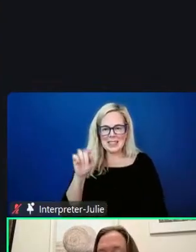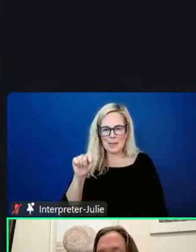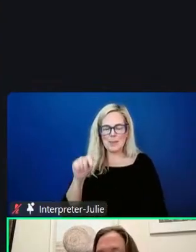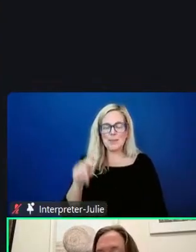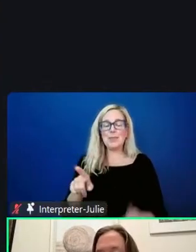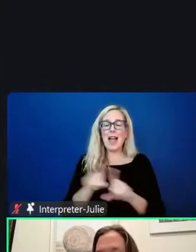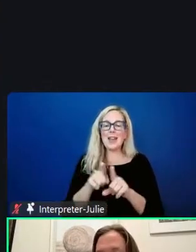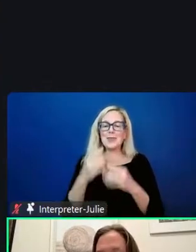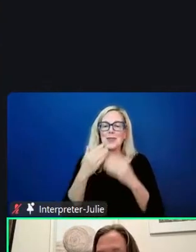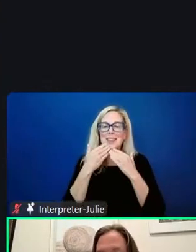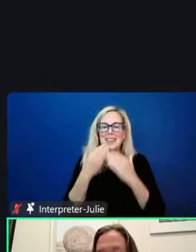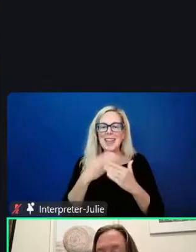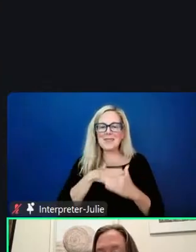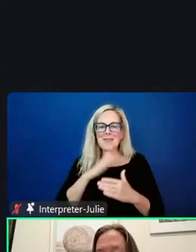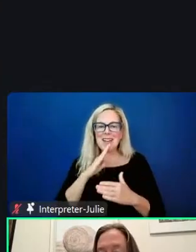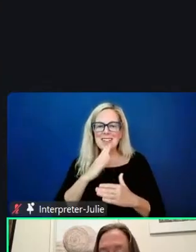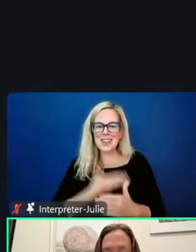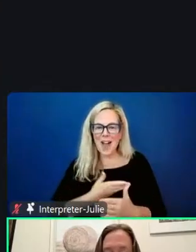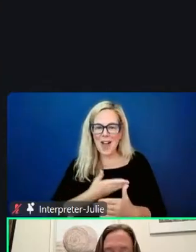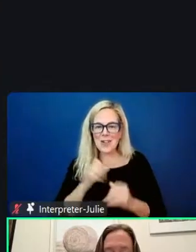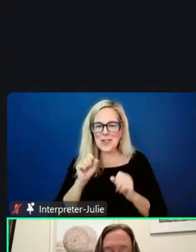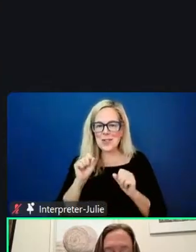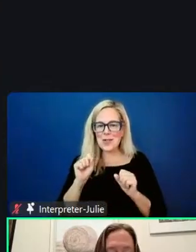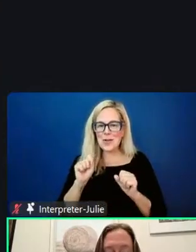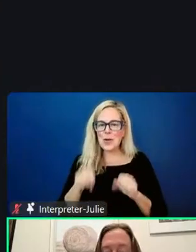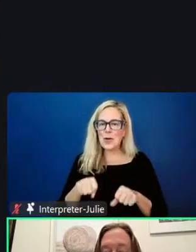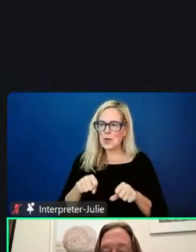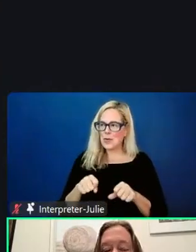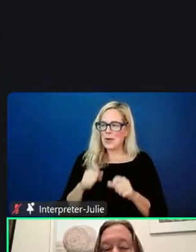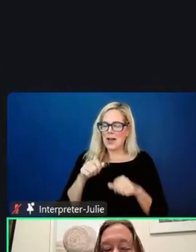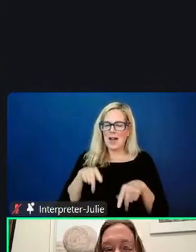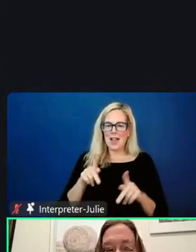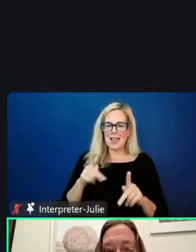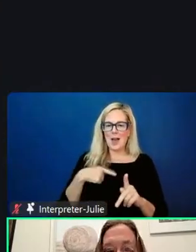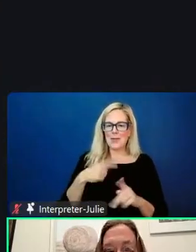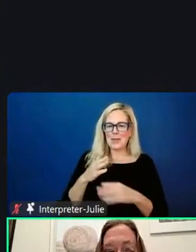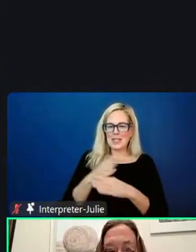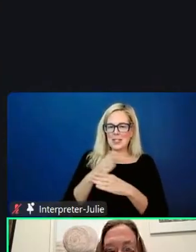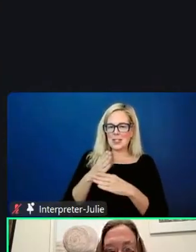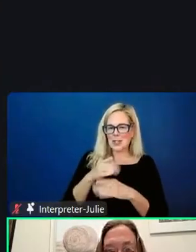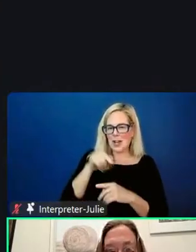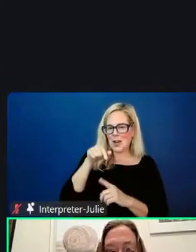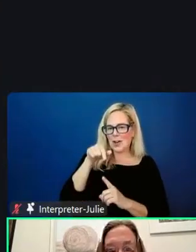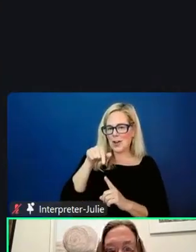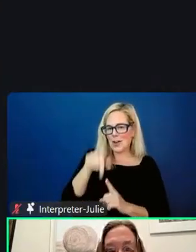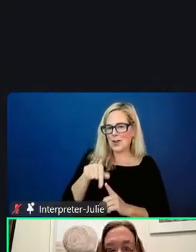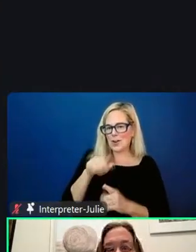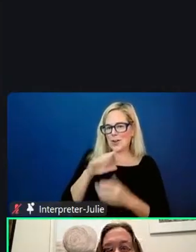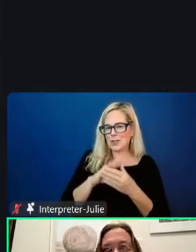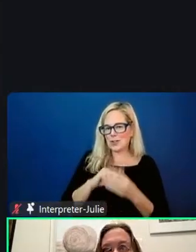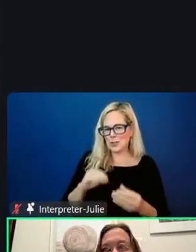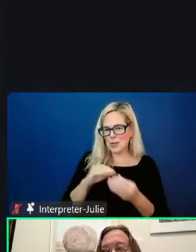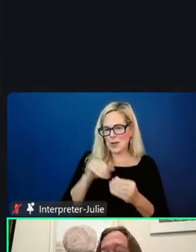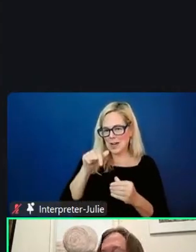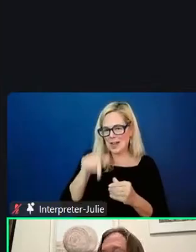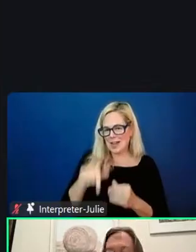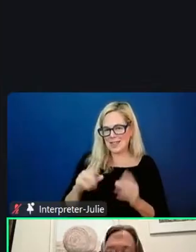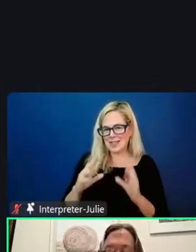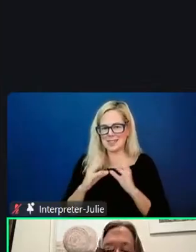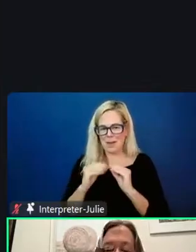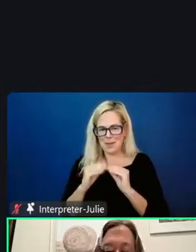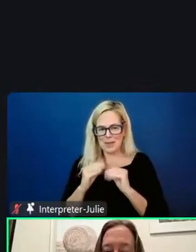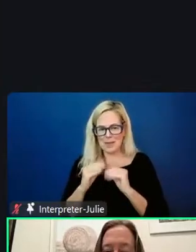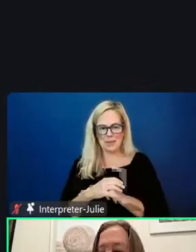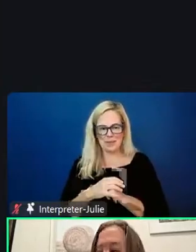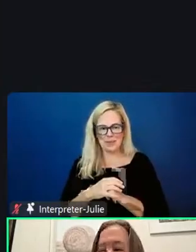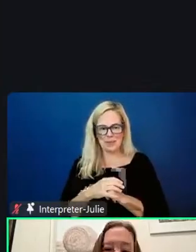me permission to share her story at AZ Summit and reference her in this presentation today. Please